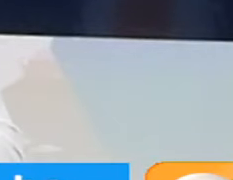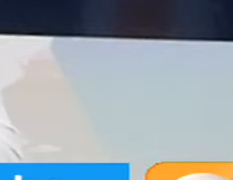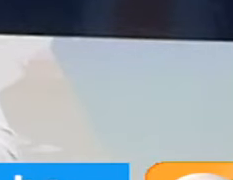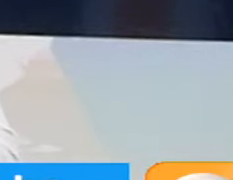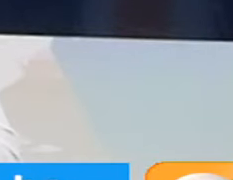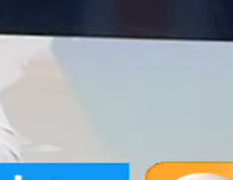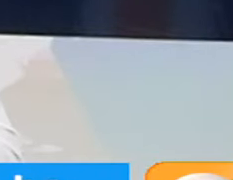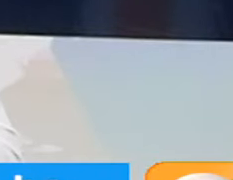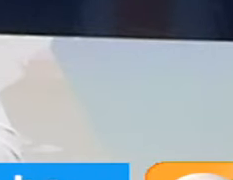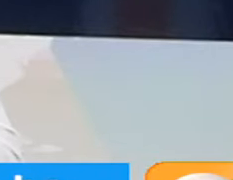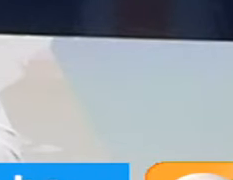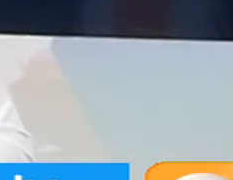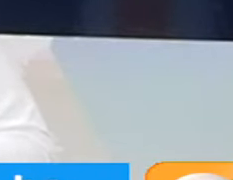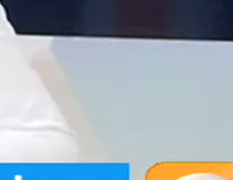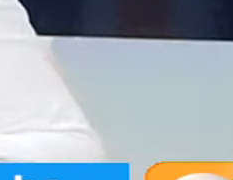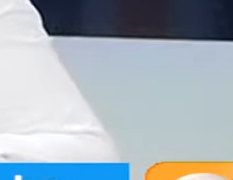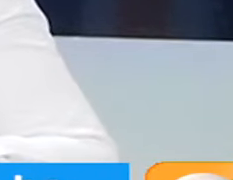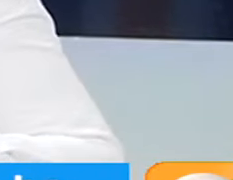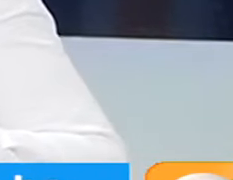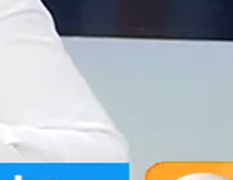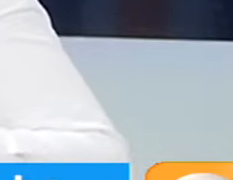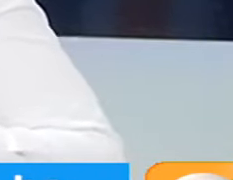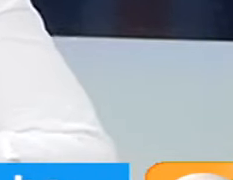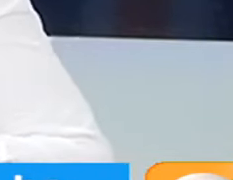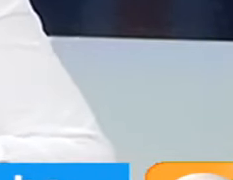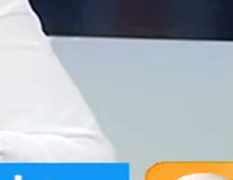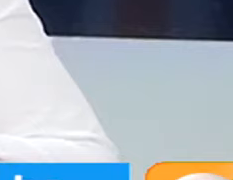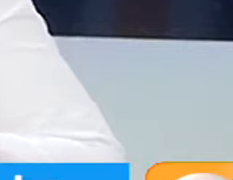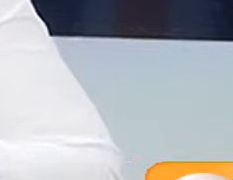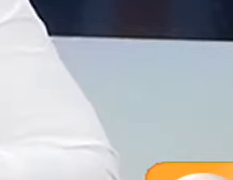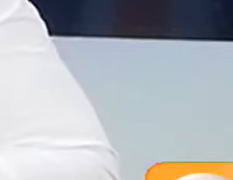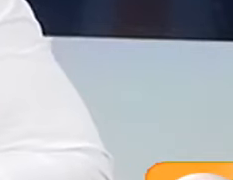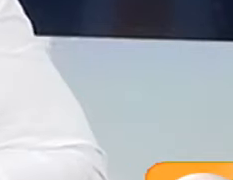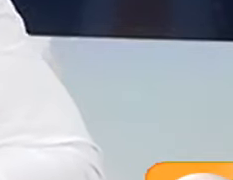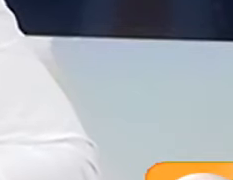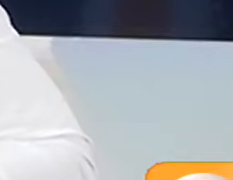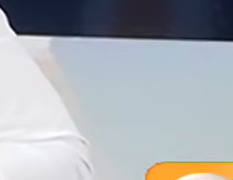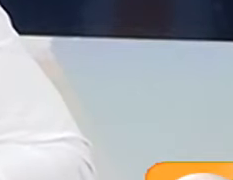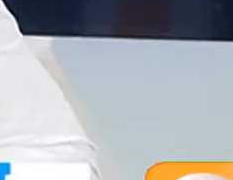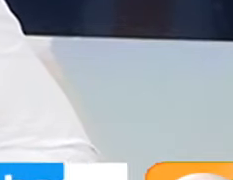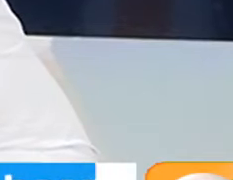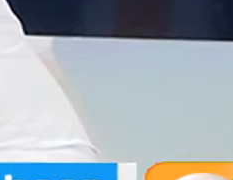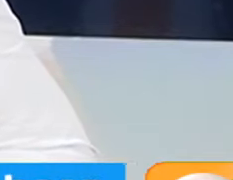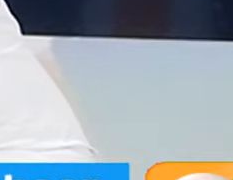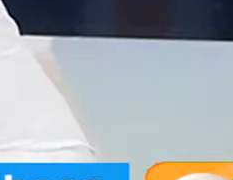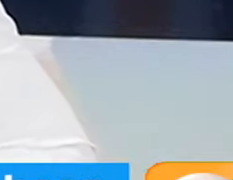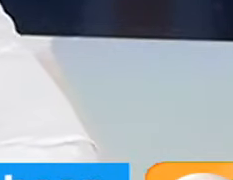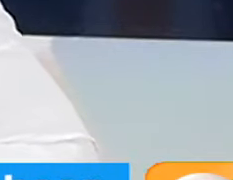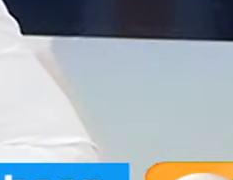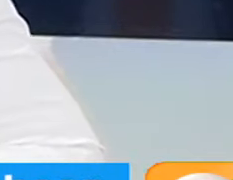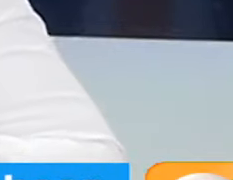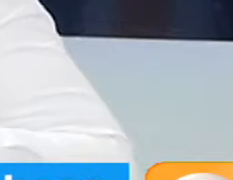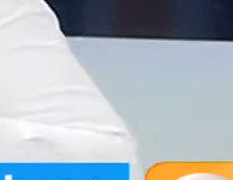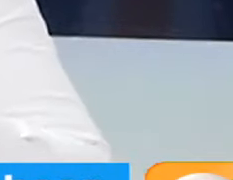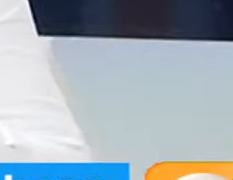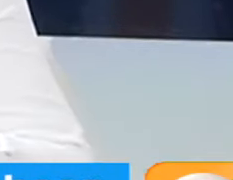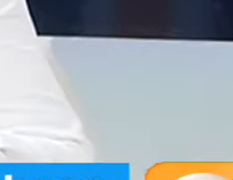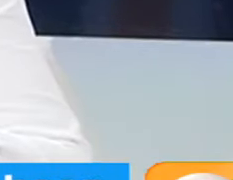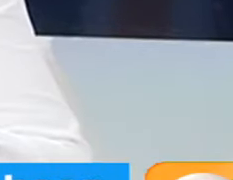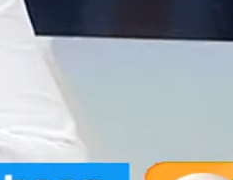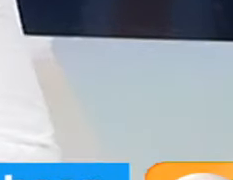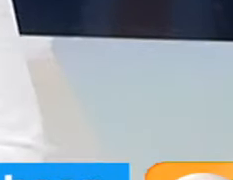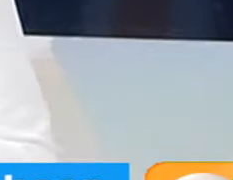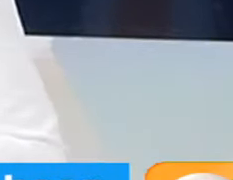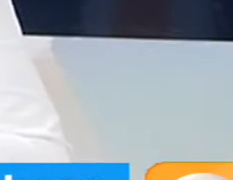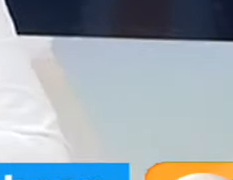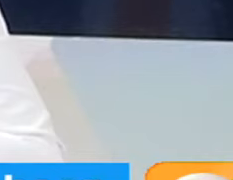you also have Musalia Mudavadi, all these contenders who are looking at replacing President Uhuru Kenyatta. And why